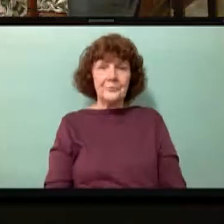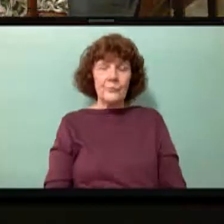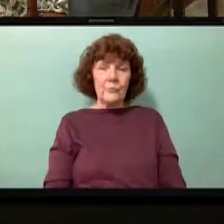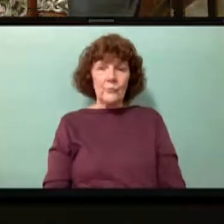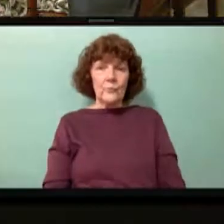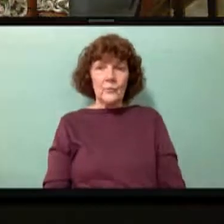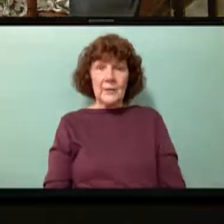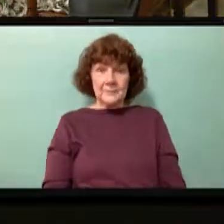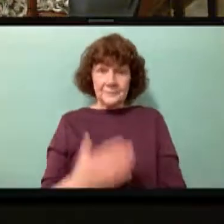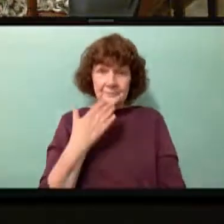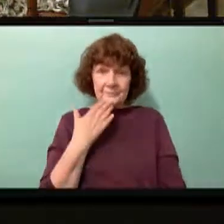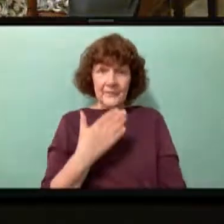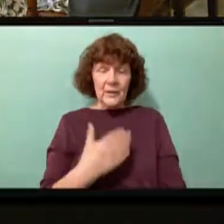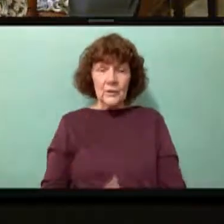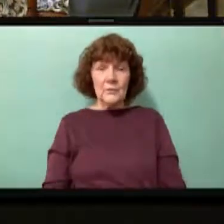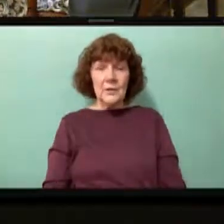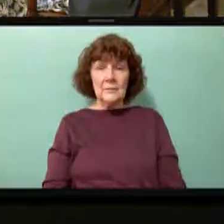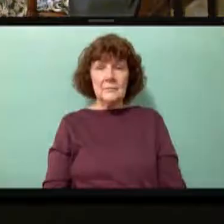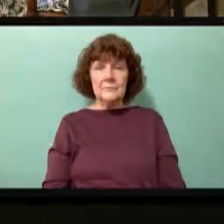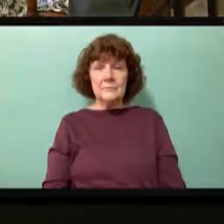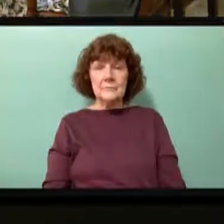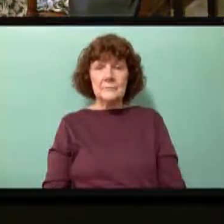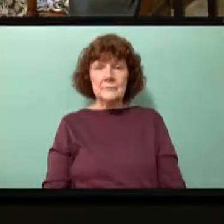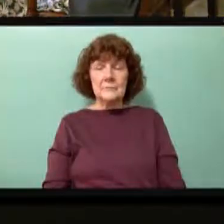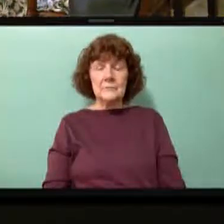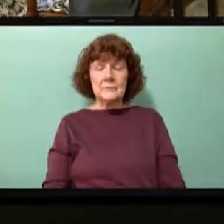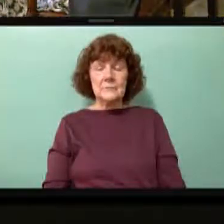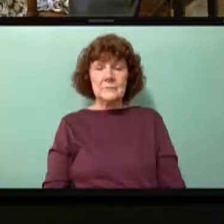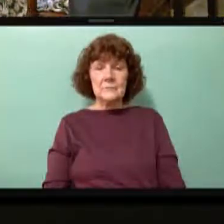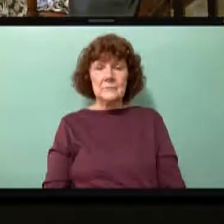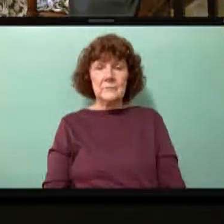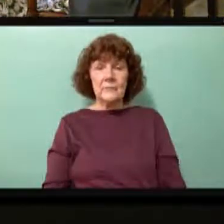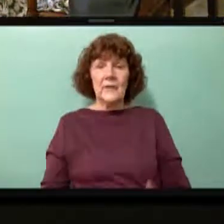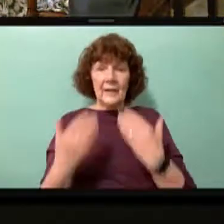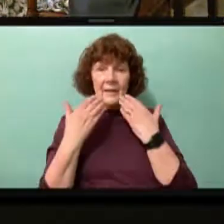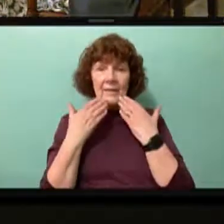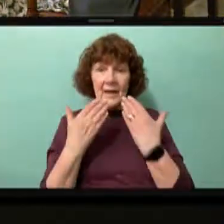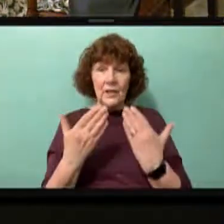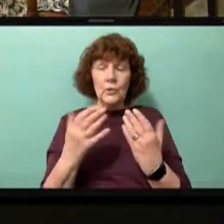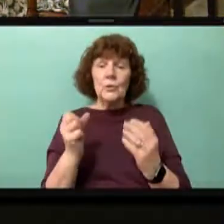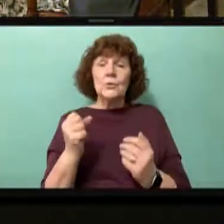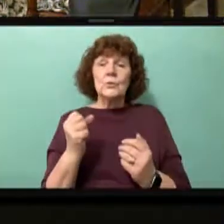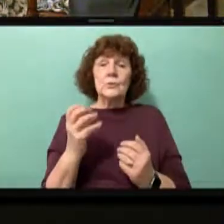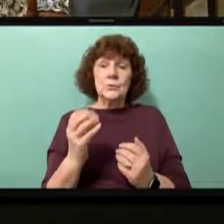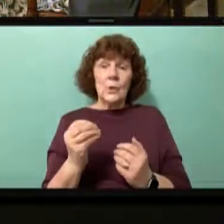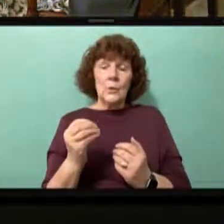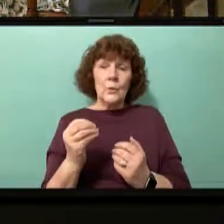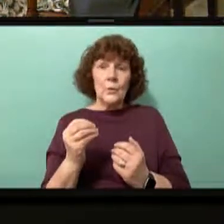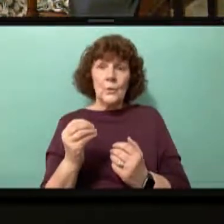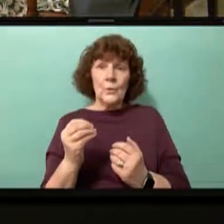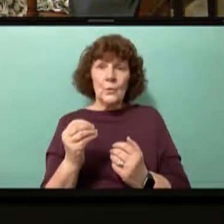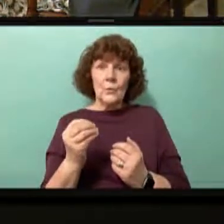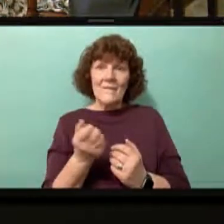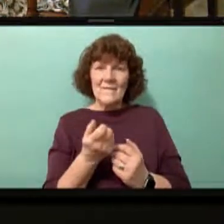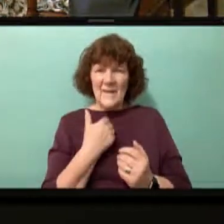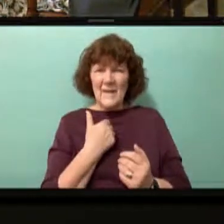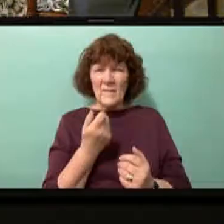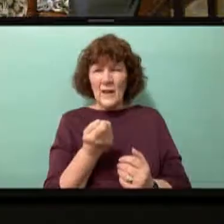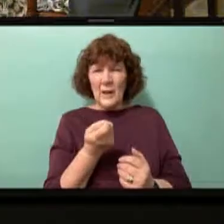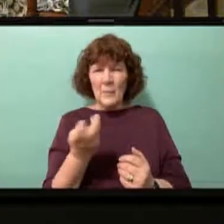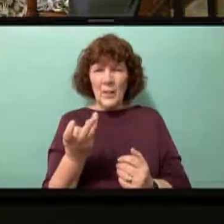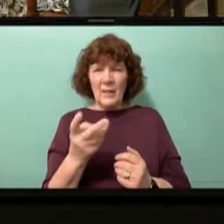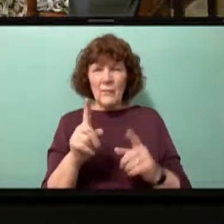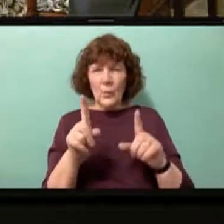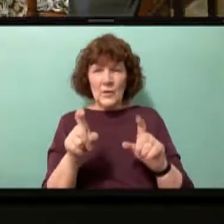Thank you. Councilman? Thank you. So I have a couple questions,